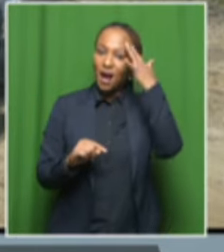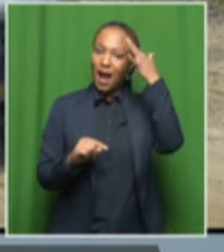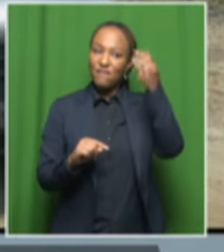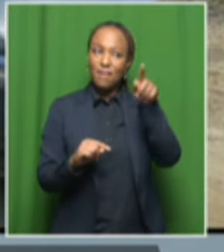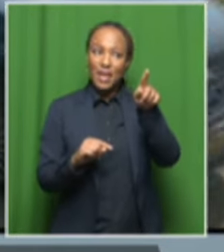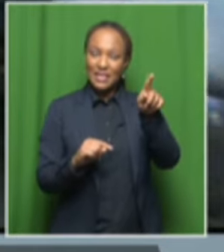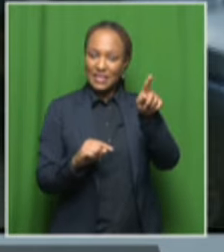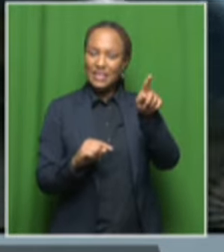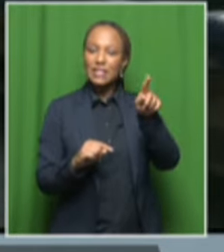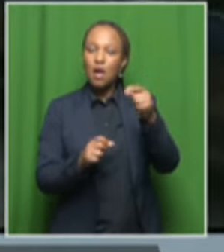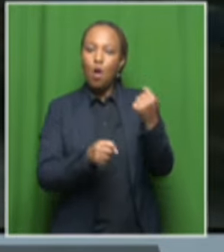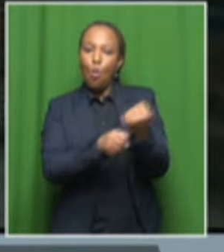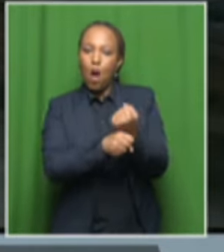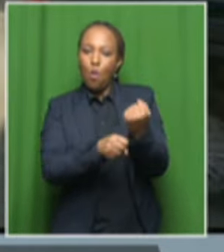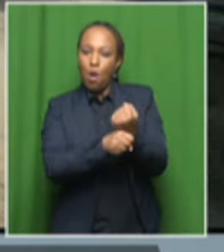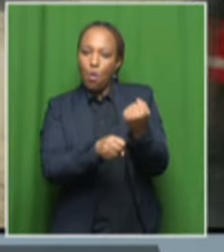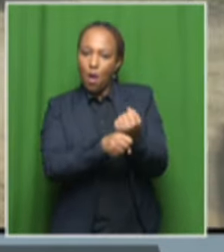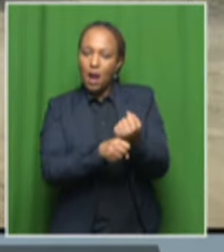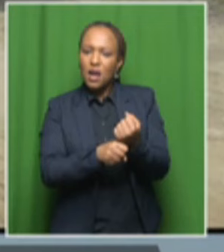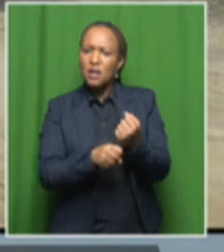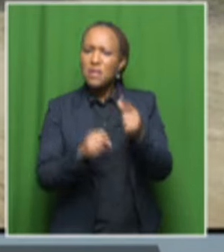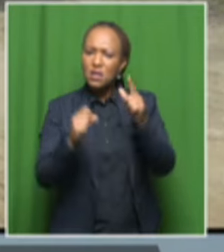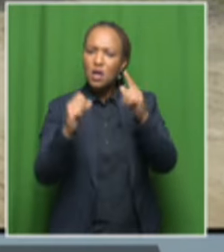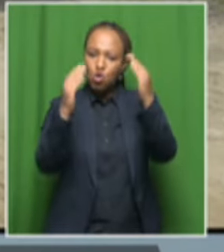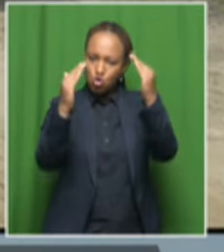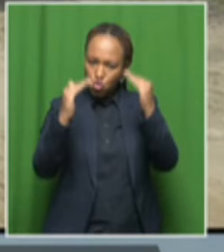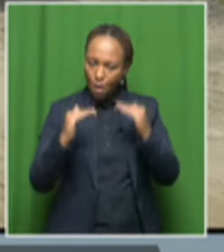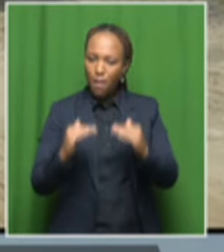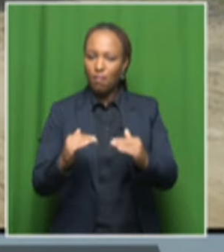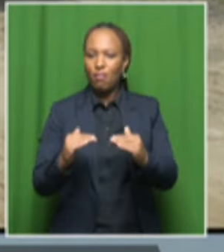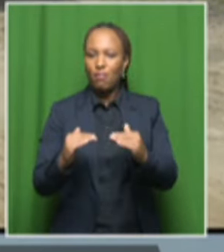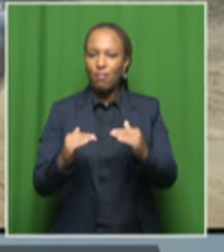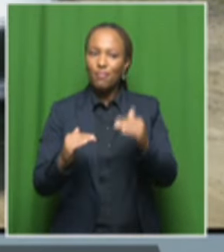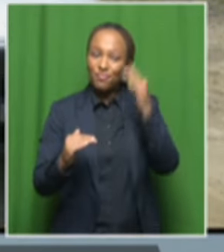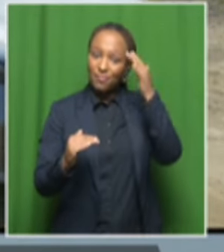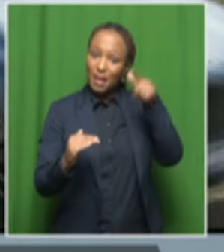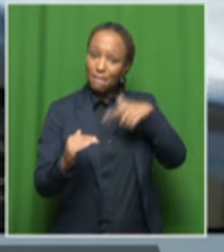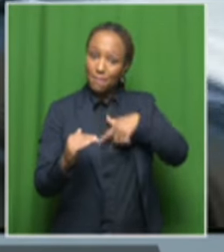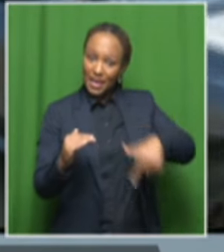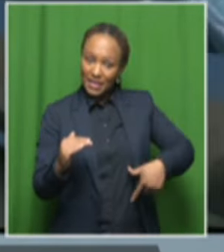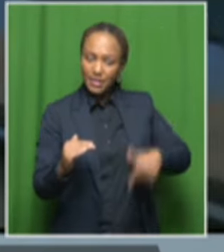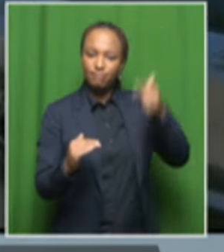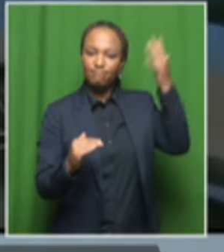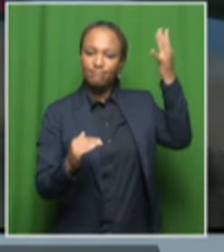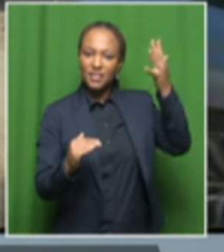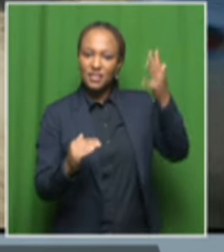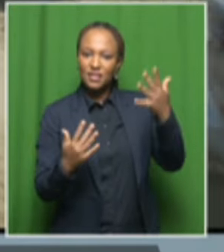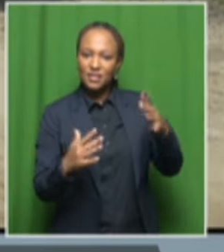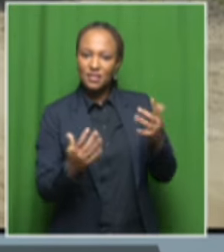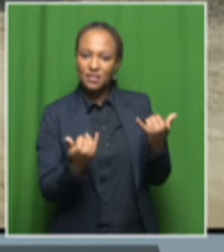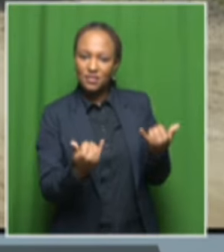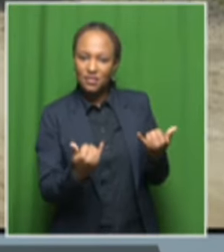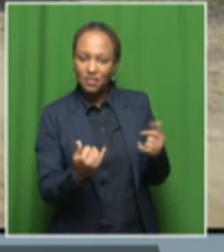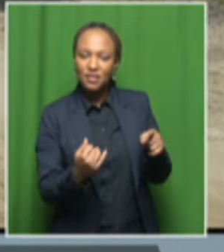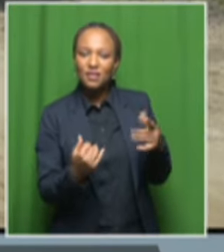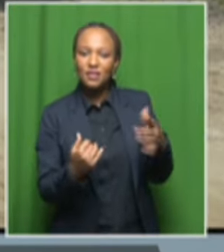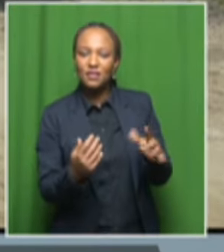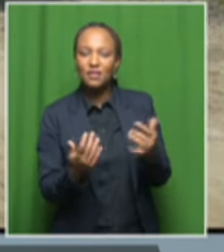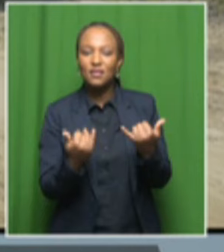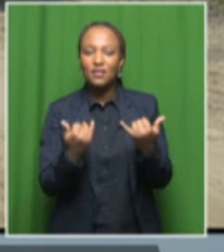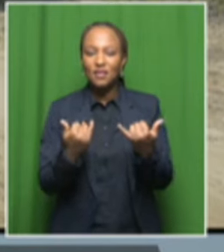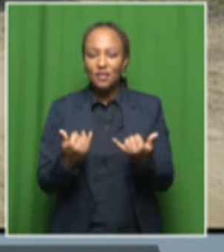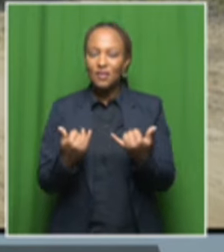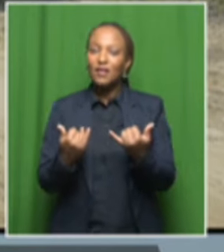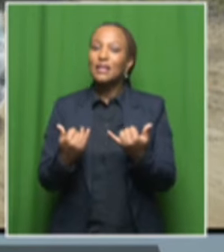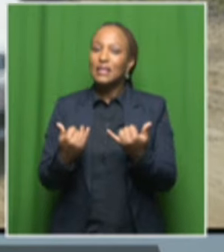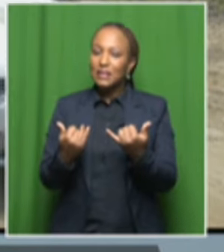what the president said in that eulogy. Speaker after speaker before the president spoke,